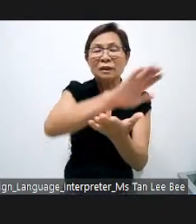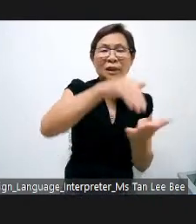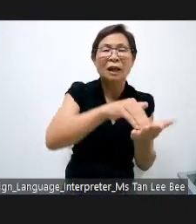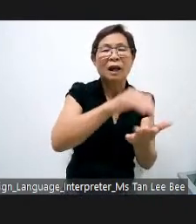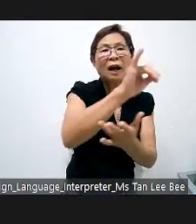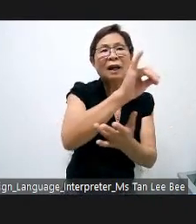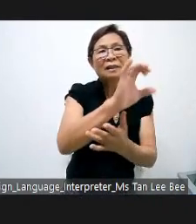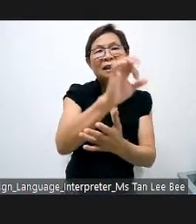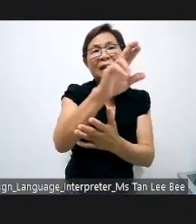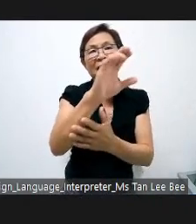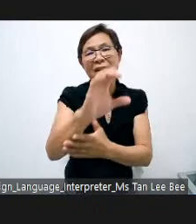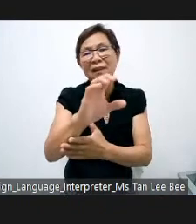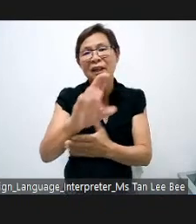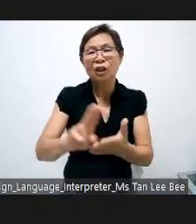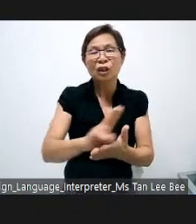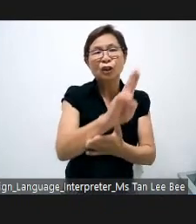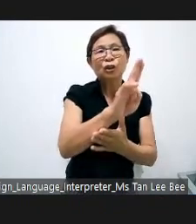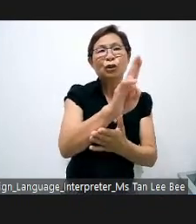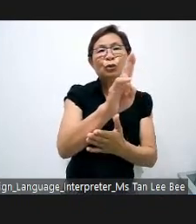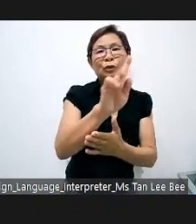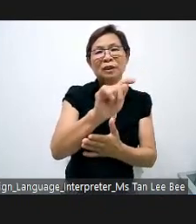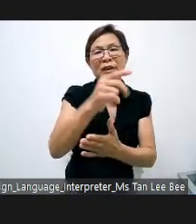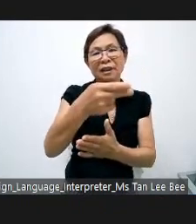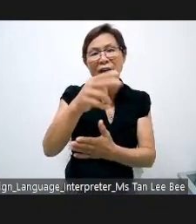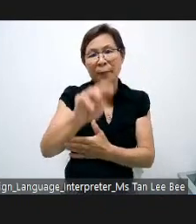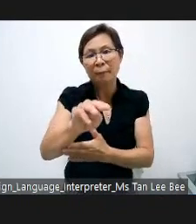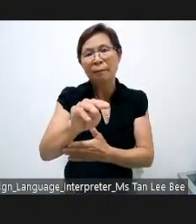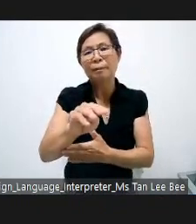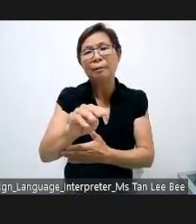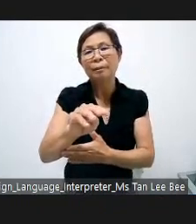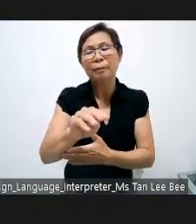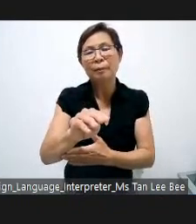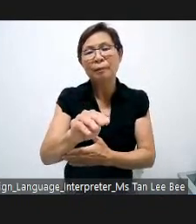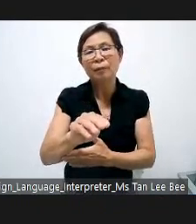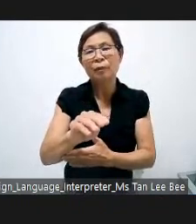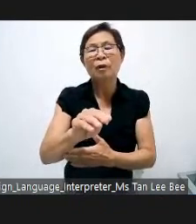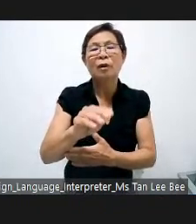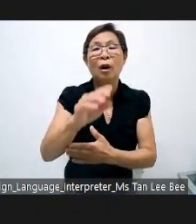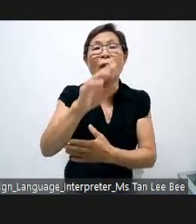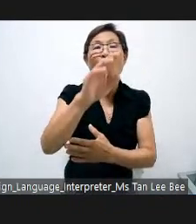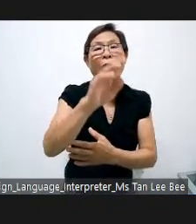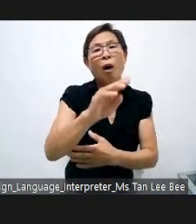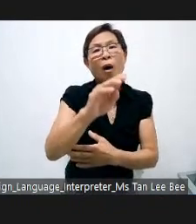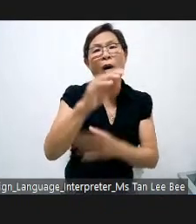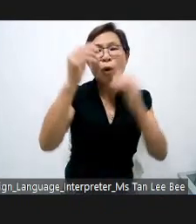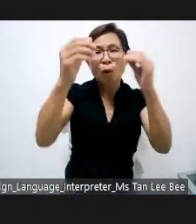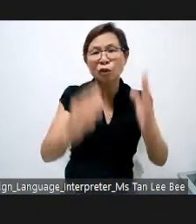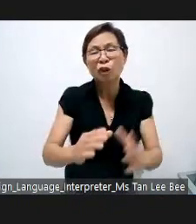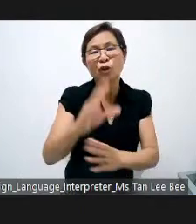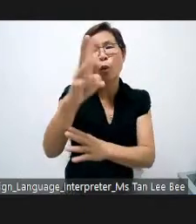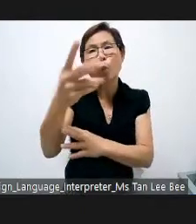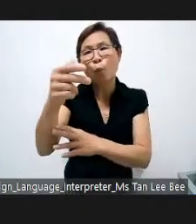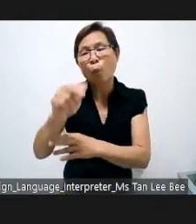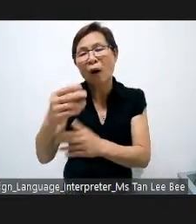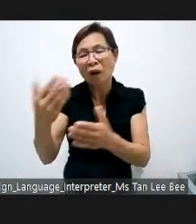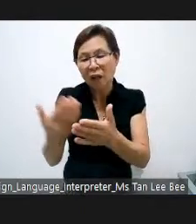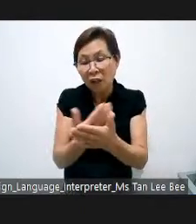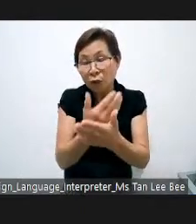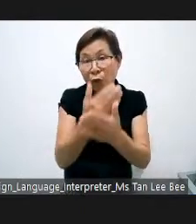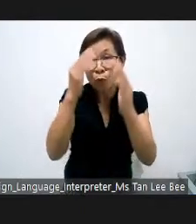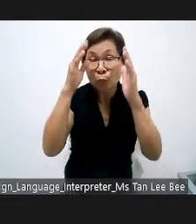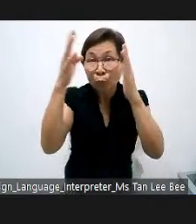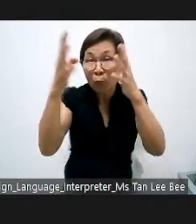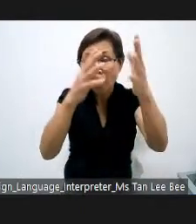ICRC, Universiti Tun Hussein On Malaysia, Mr. Wan Muazzam Wan Abidin, Innovation Teacher,